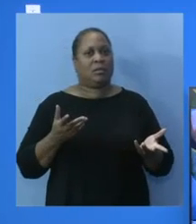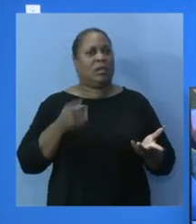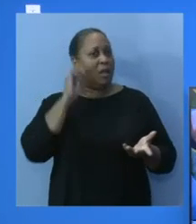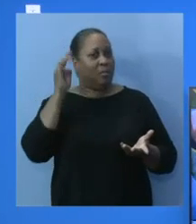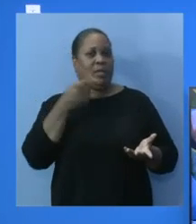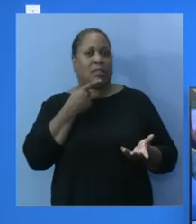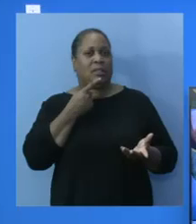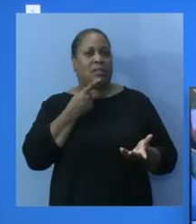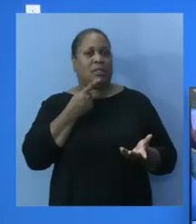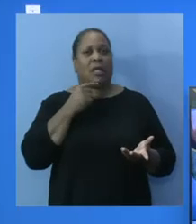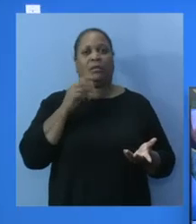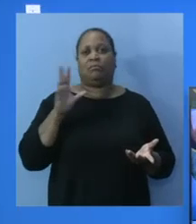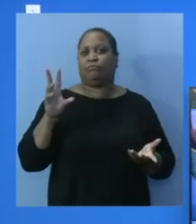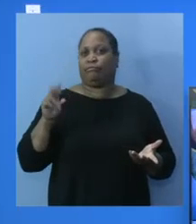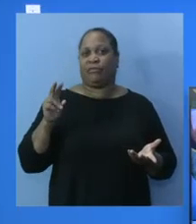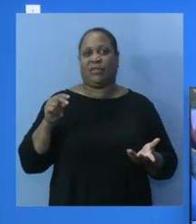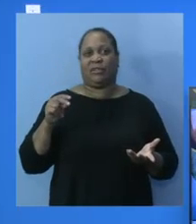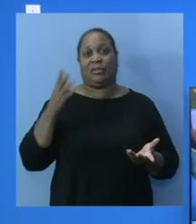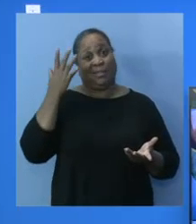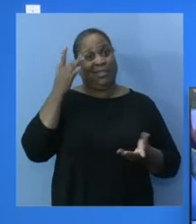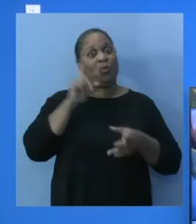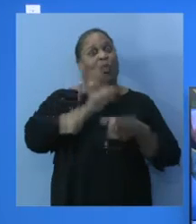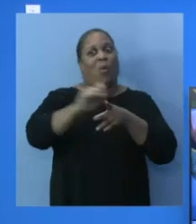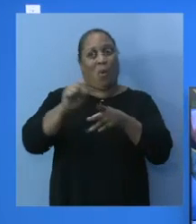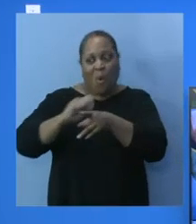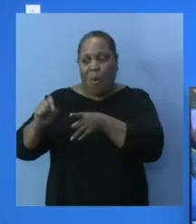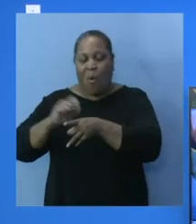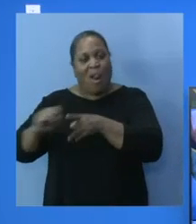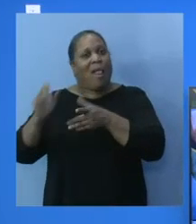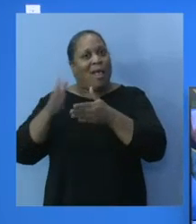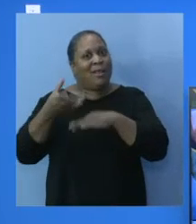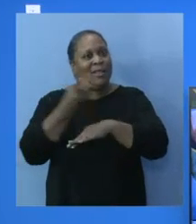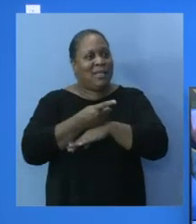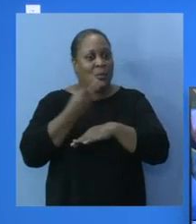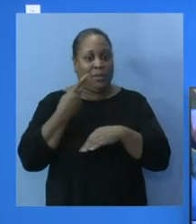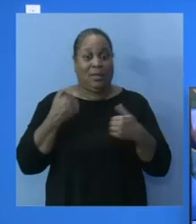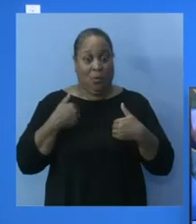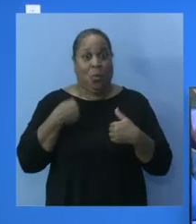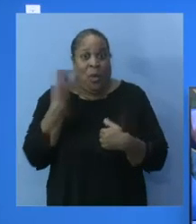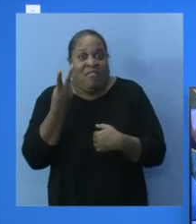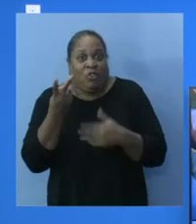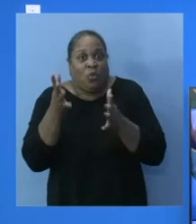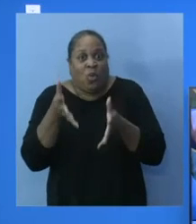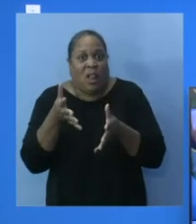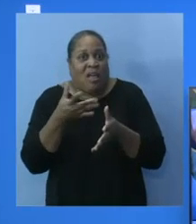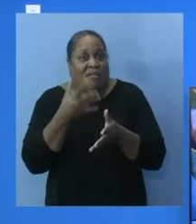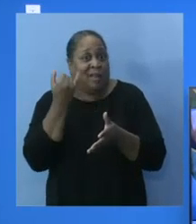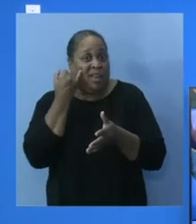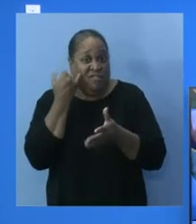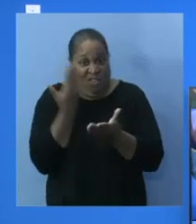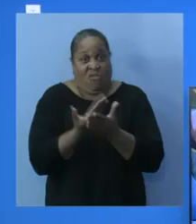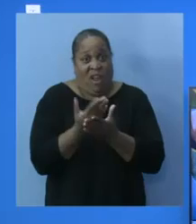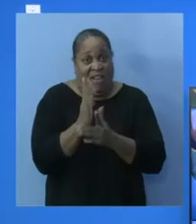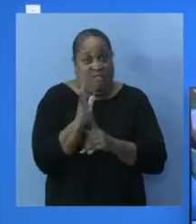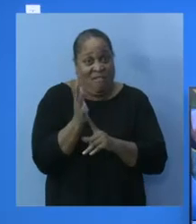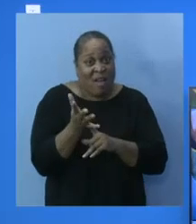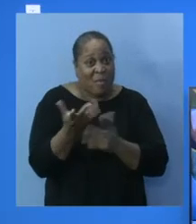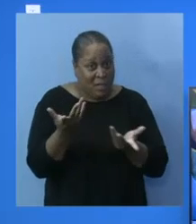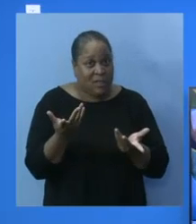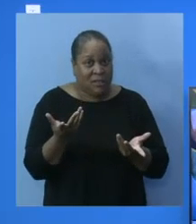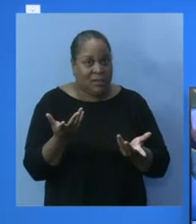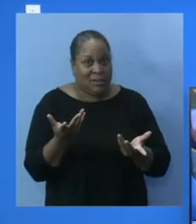of Health answered, That's why we're calling people at the end of the day, and we see we got 2. Whoever can get here in 5 minutes, then they're able